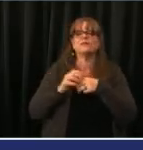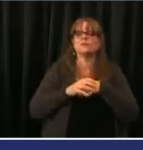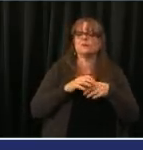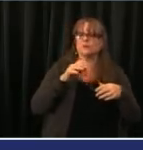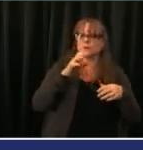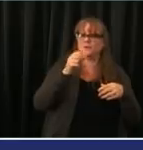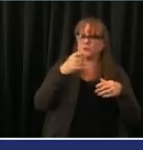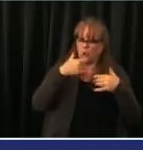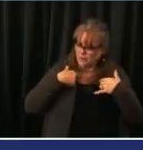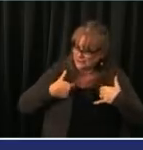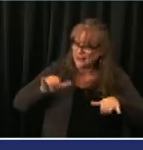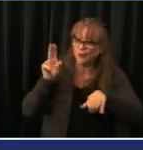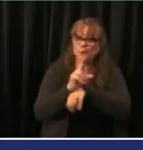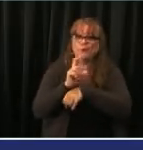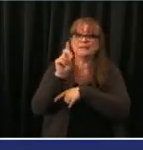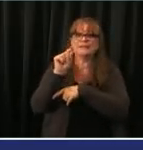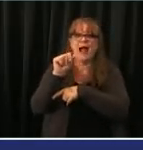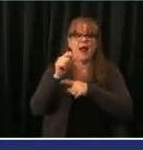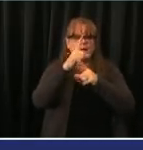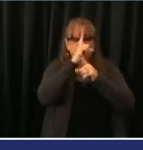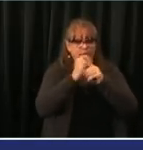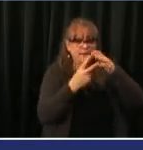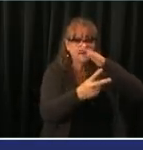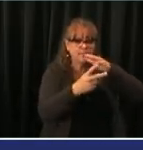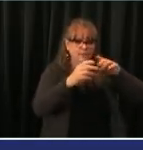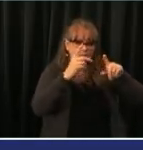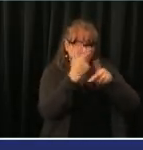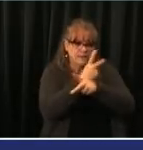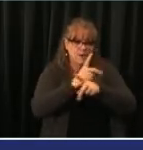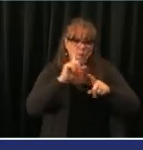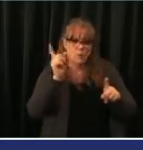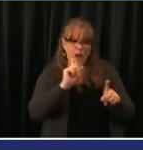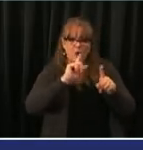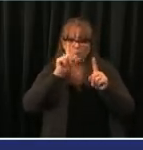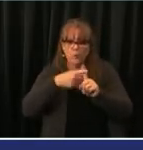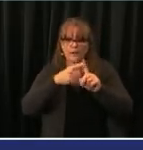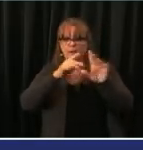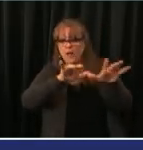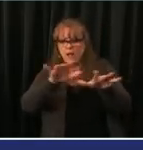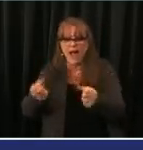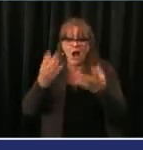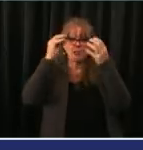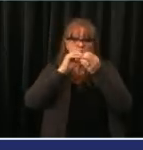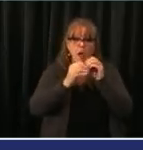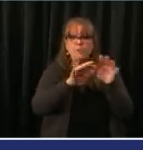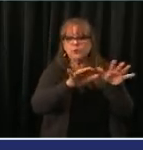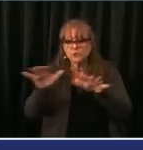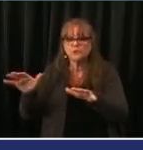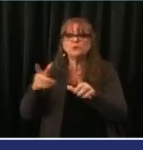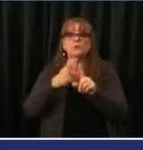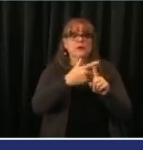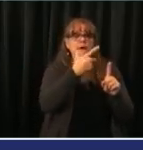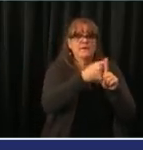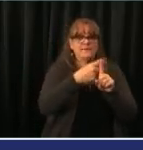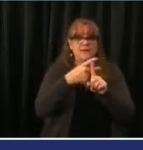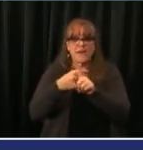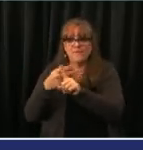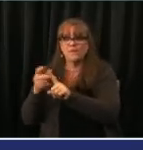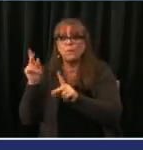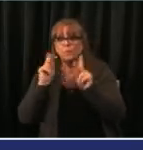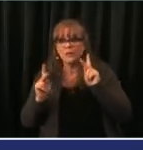different. Every vaccine administered is one step closer to ending the pandemic. And I want to